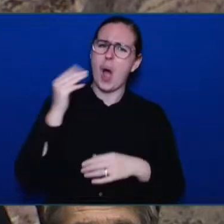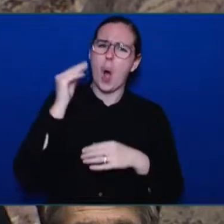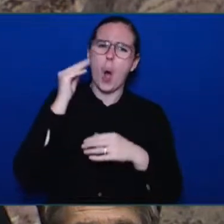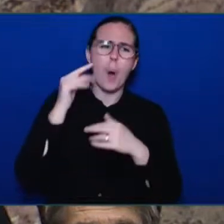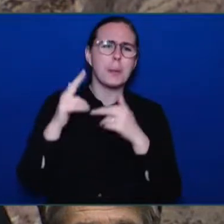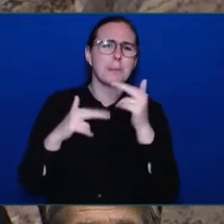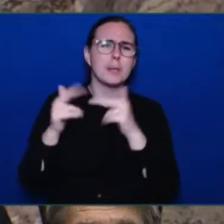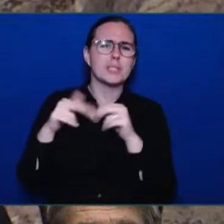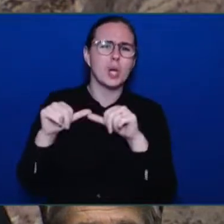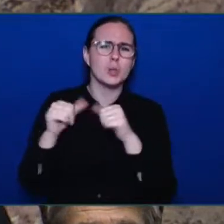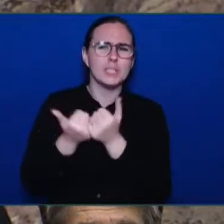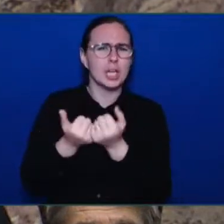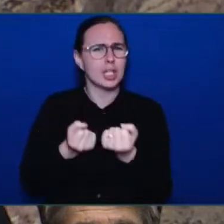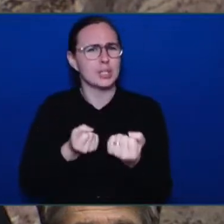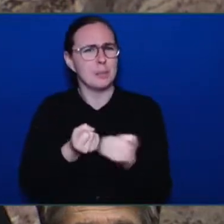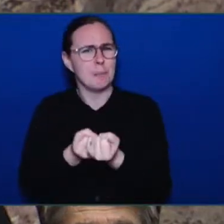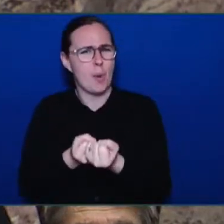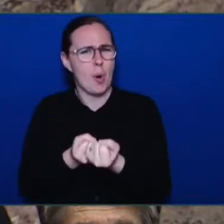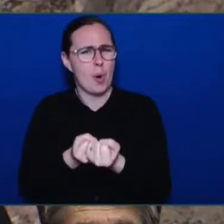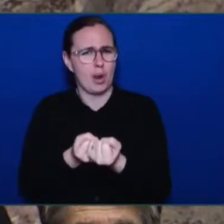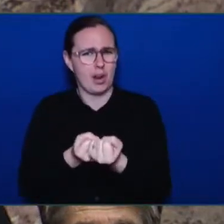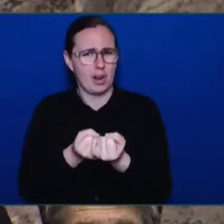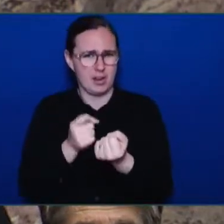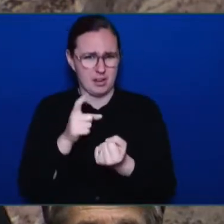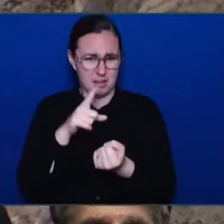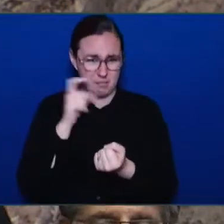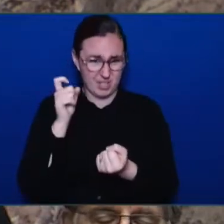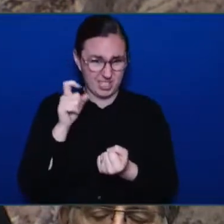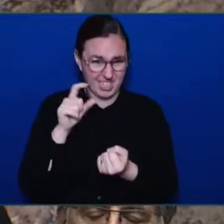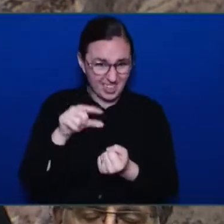anything on their housing promises to British Columbia.